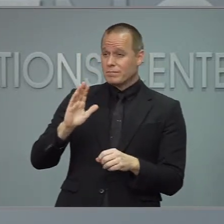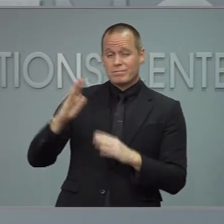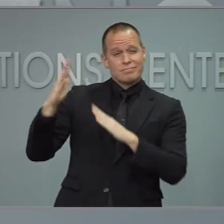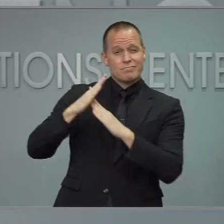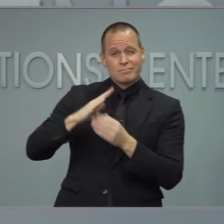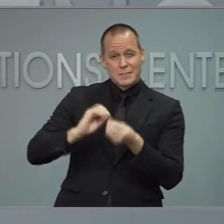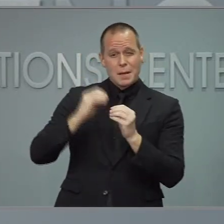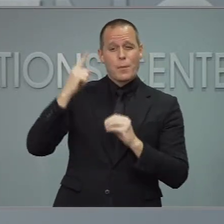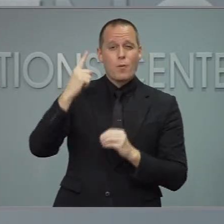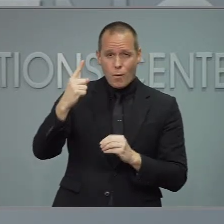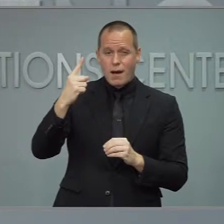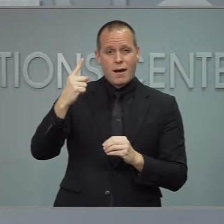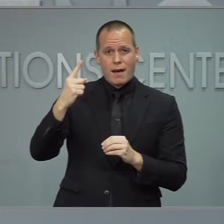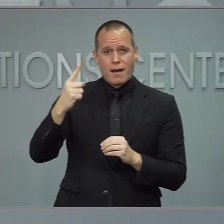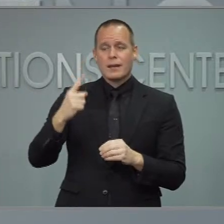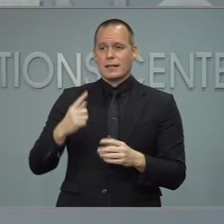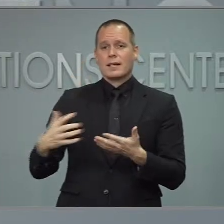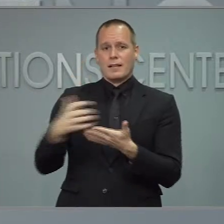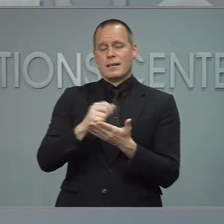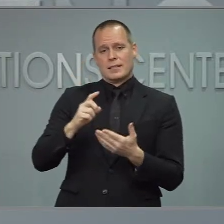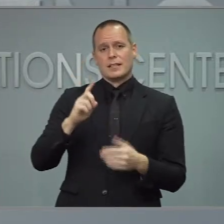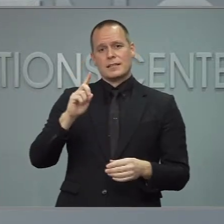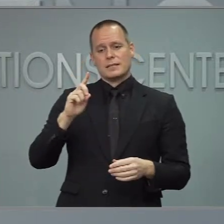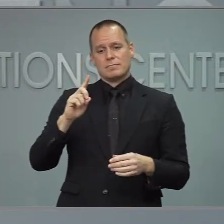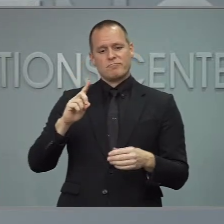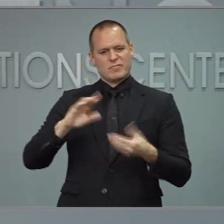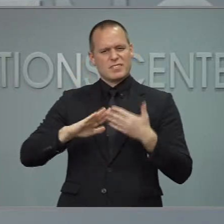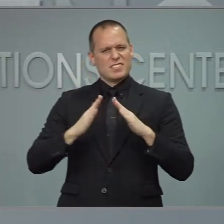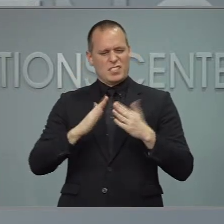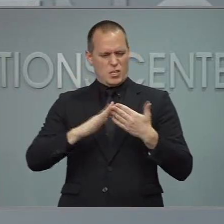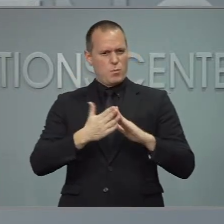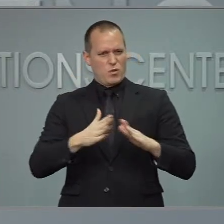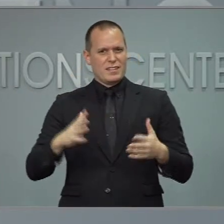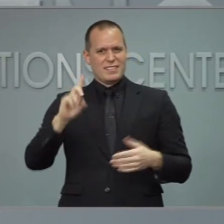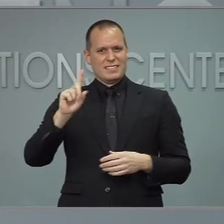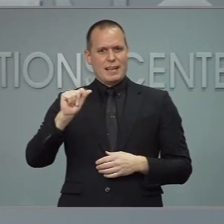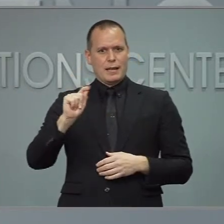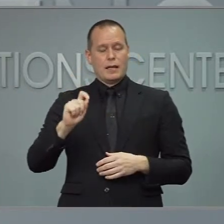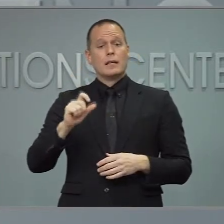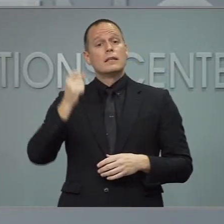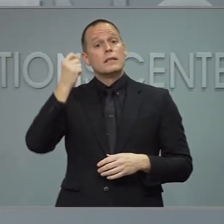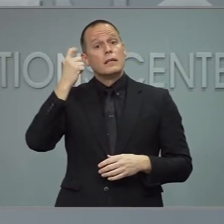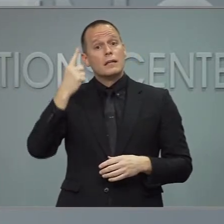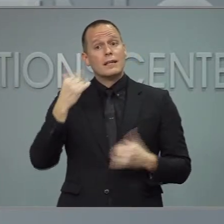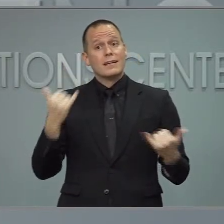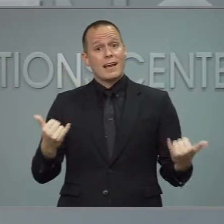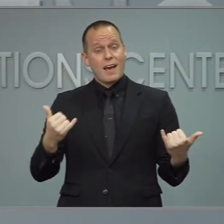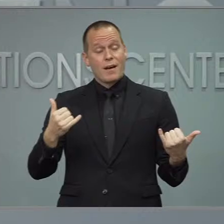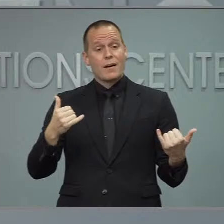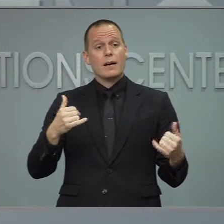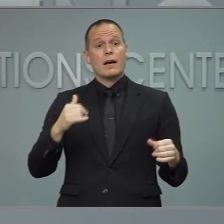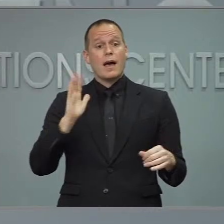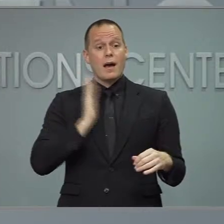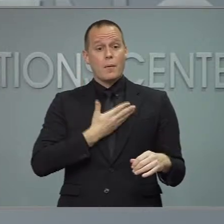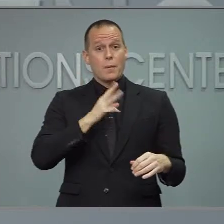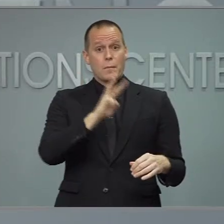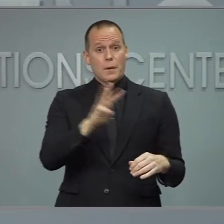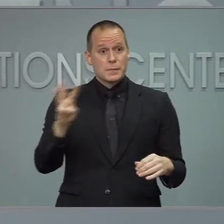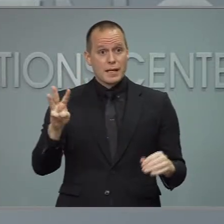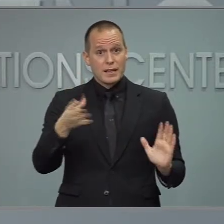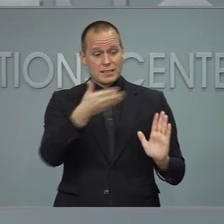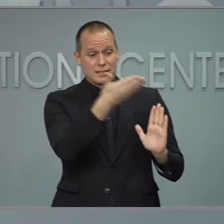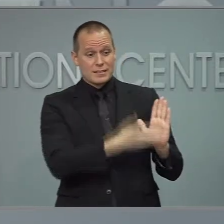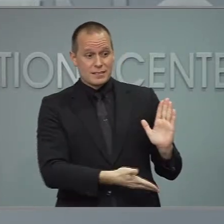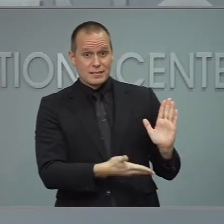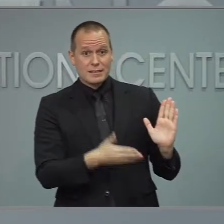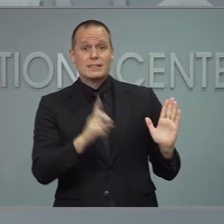at collecting demographic data. Today, we expanded the data available on the public-facing dashboard. You